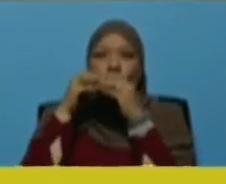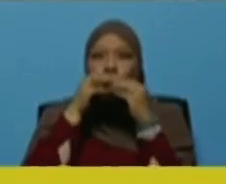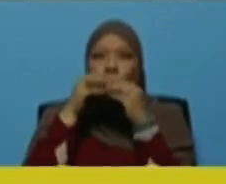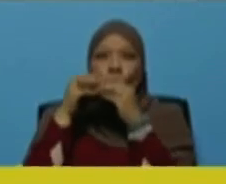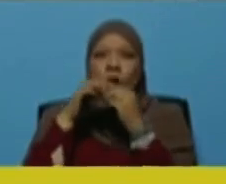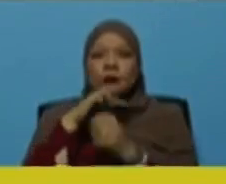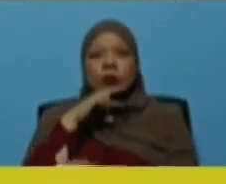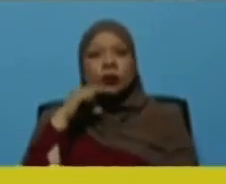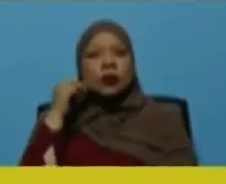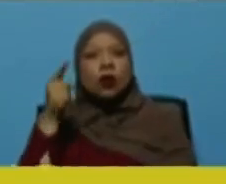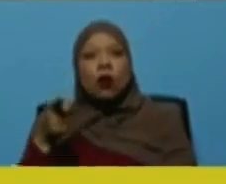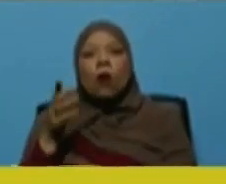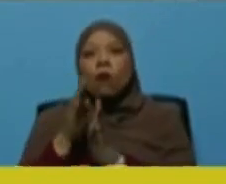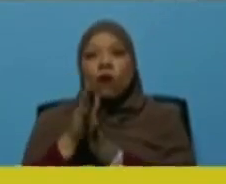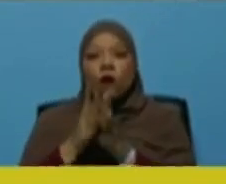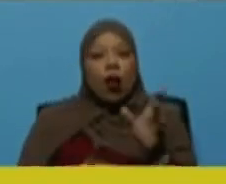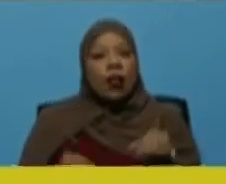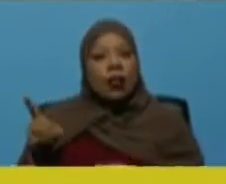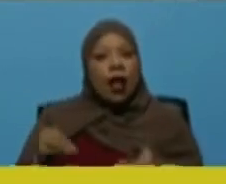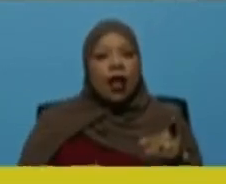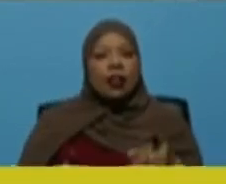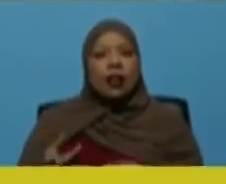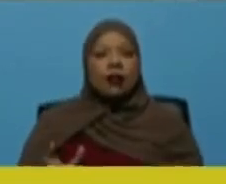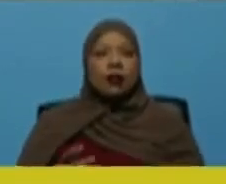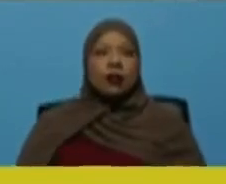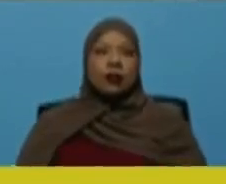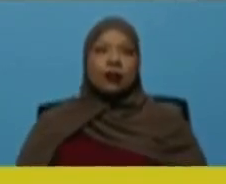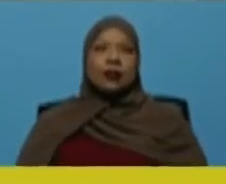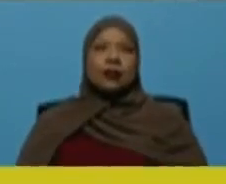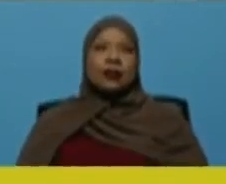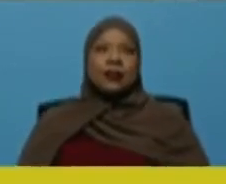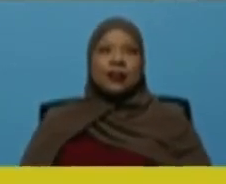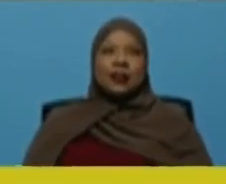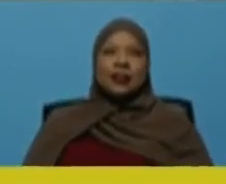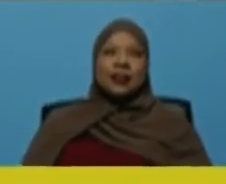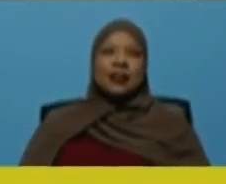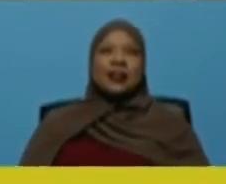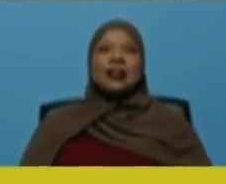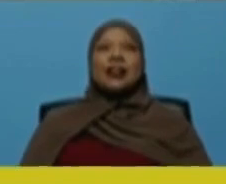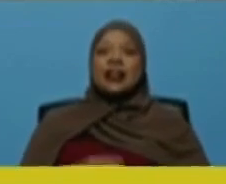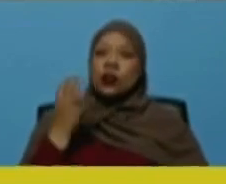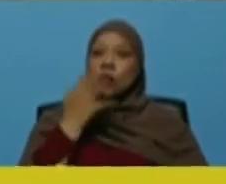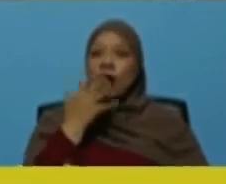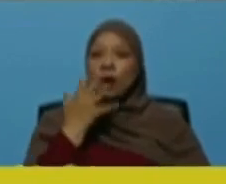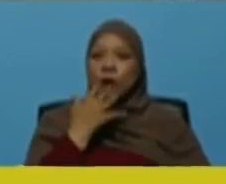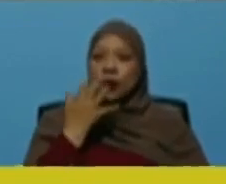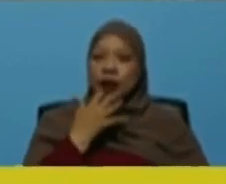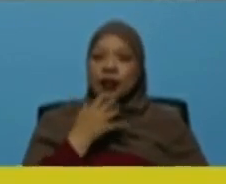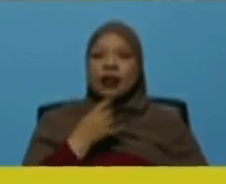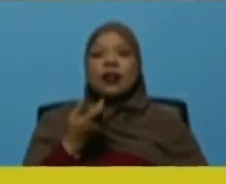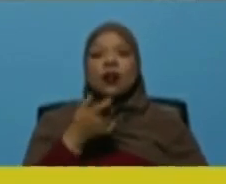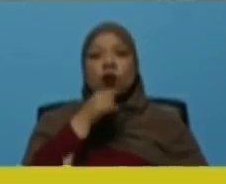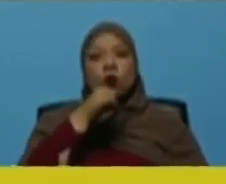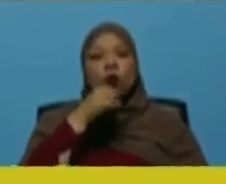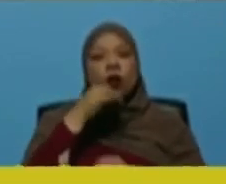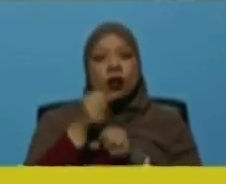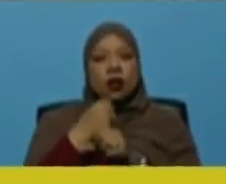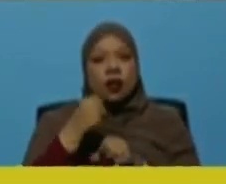We need to take diets. There is now with Pedro Diaz,